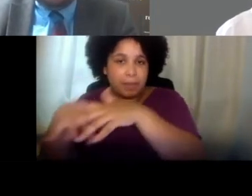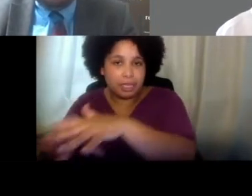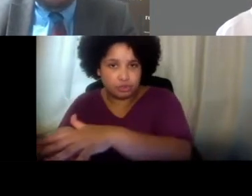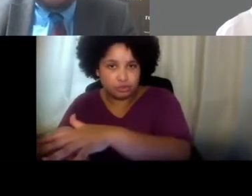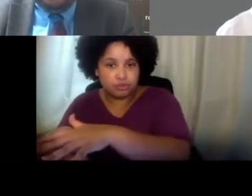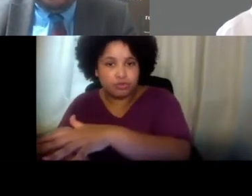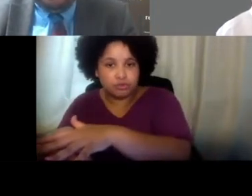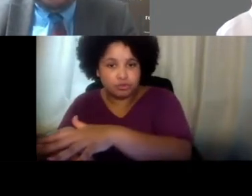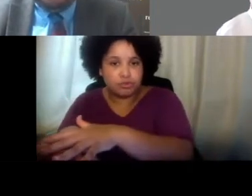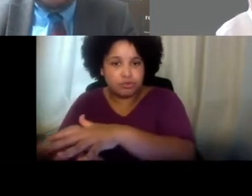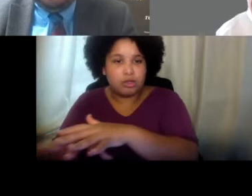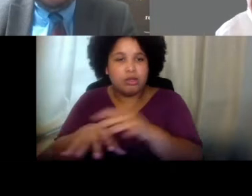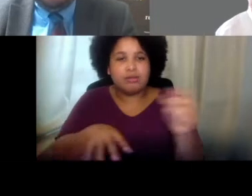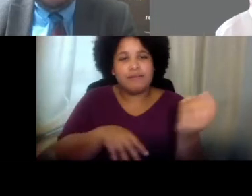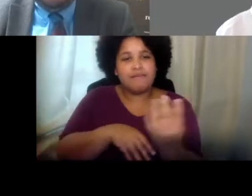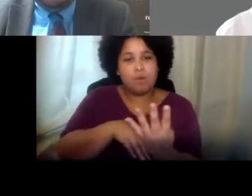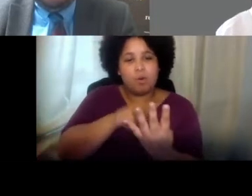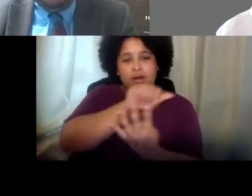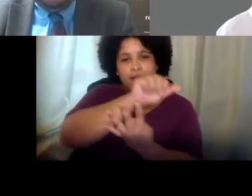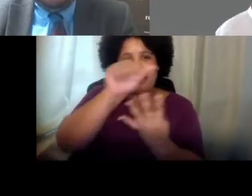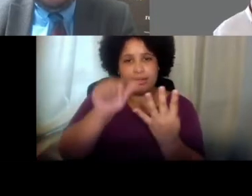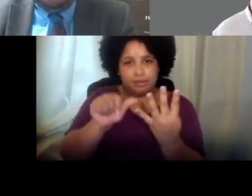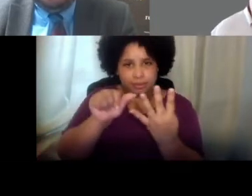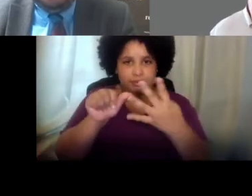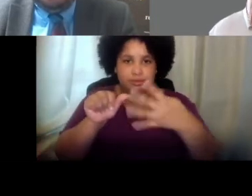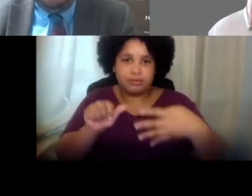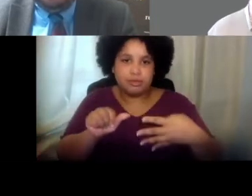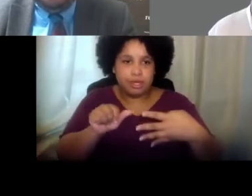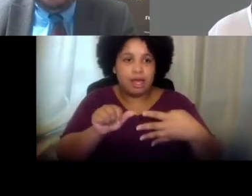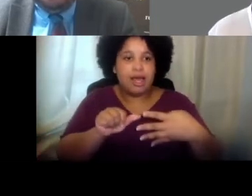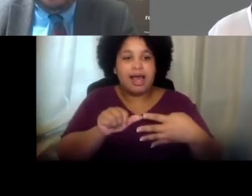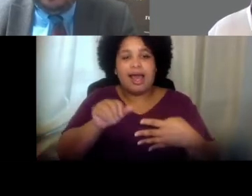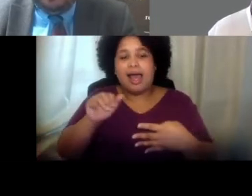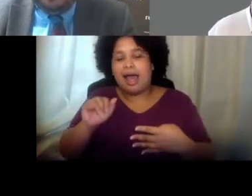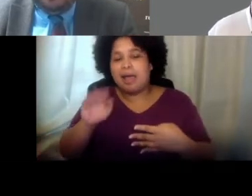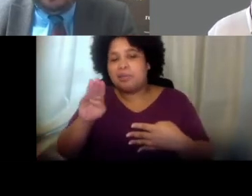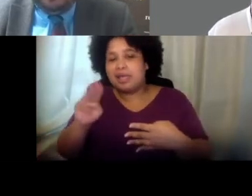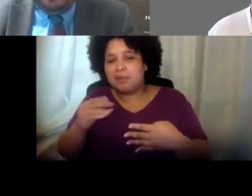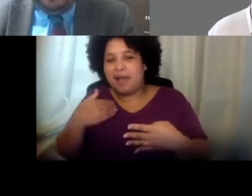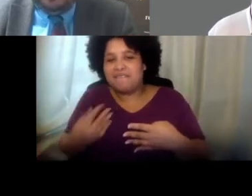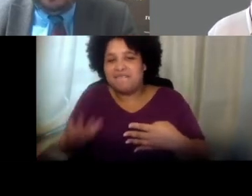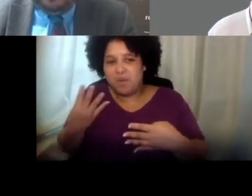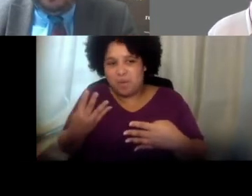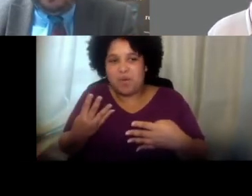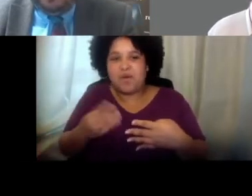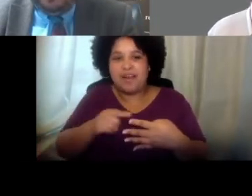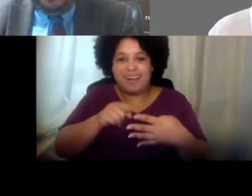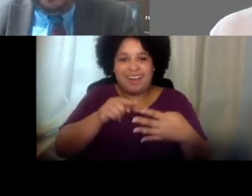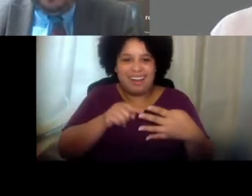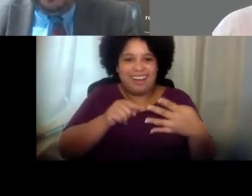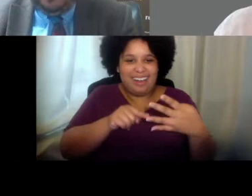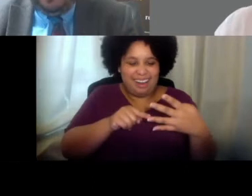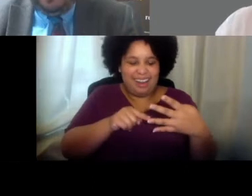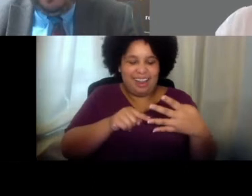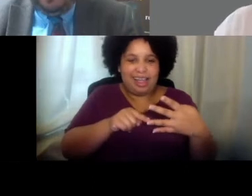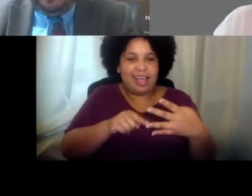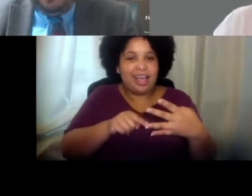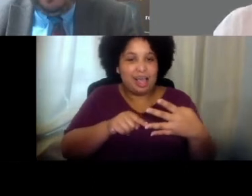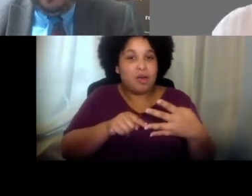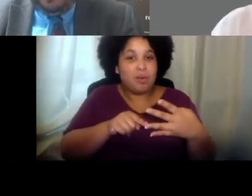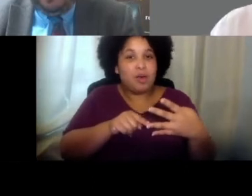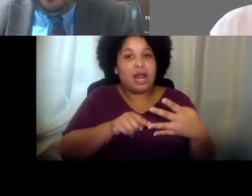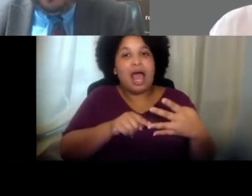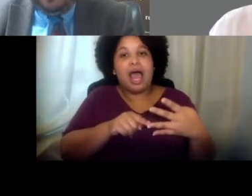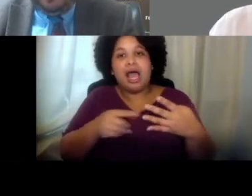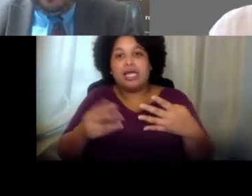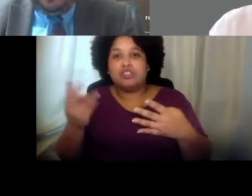And those are what I call the 4 A's. At IBM, I had the 3 A's there, attitude, accessibility, and accommodation. When I came to Chase,